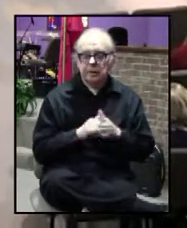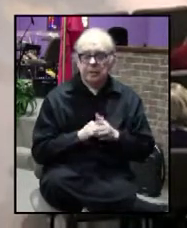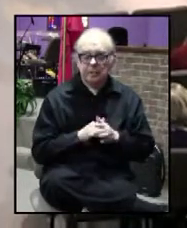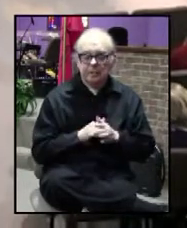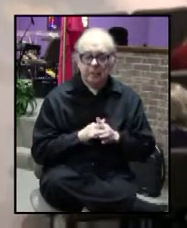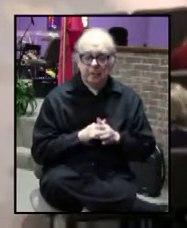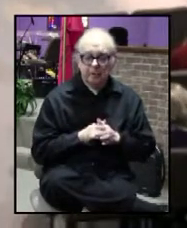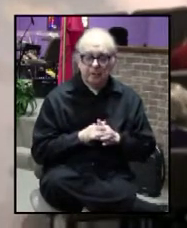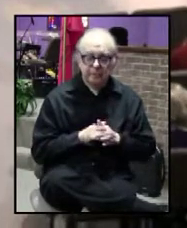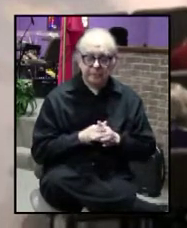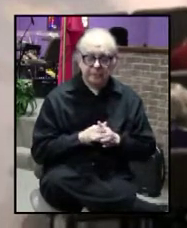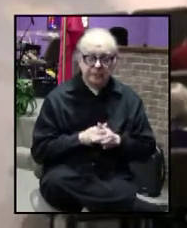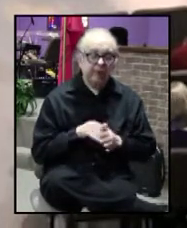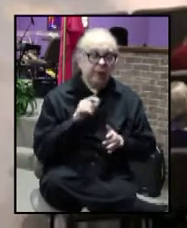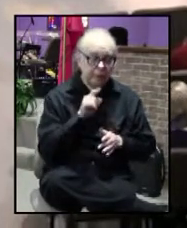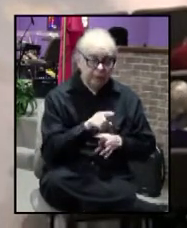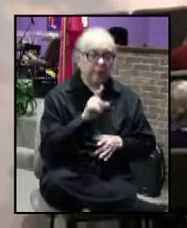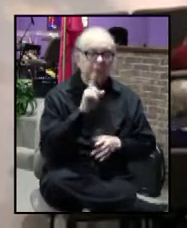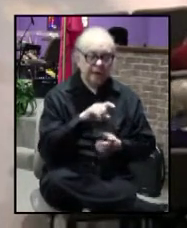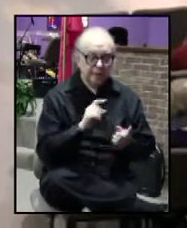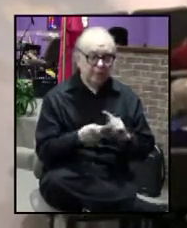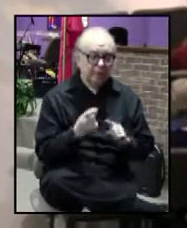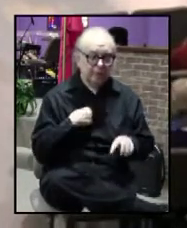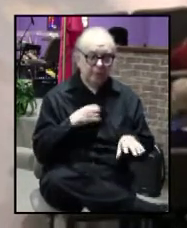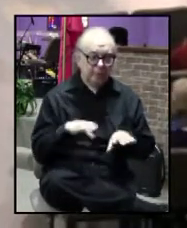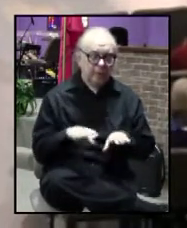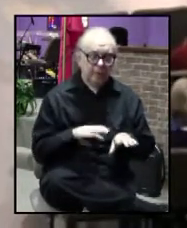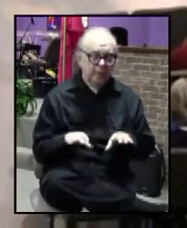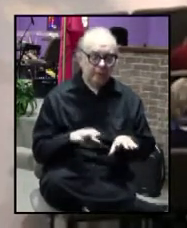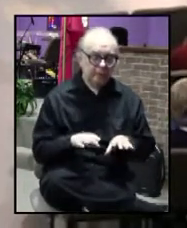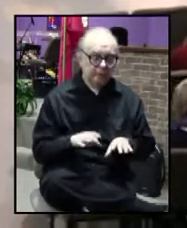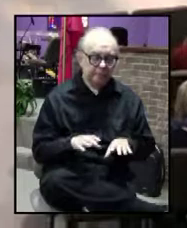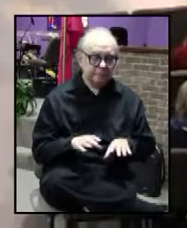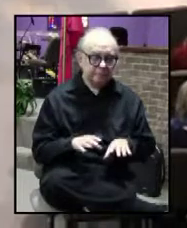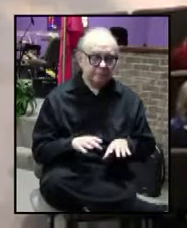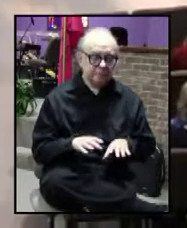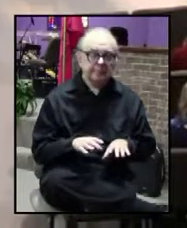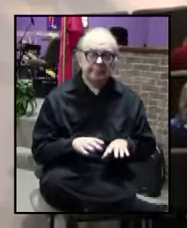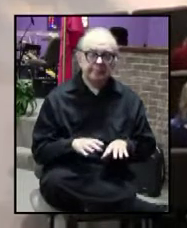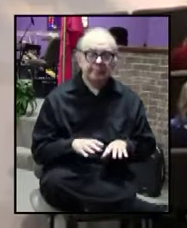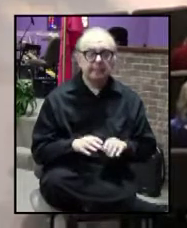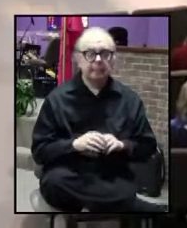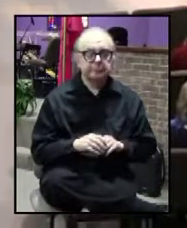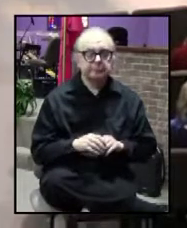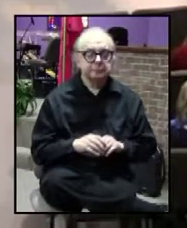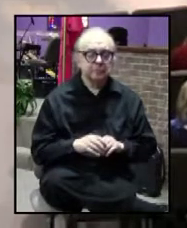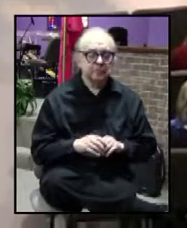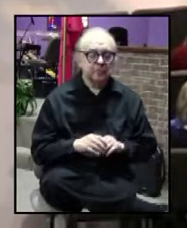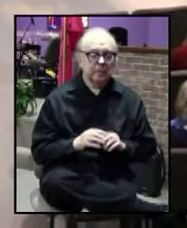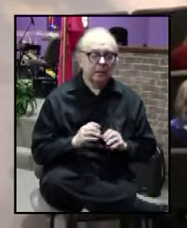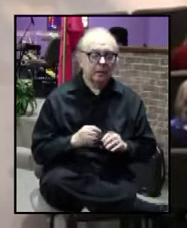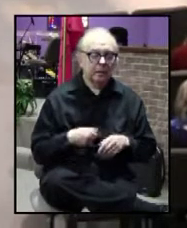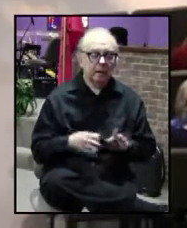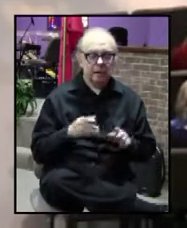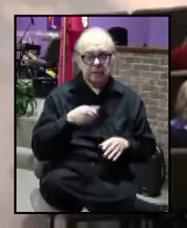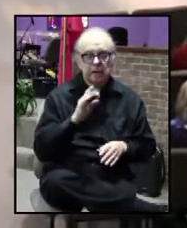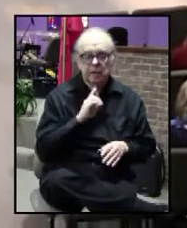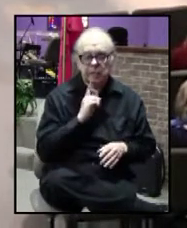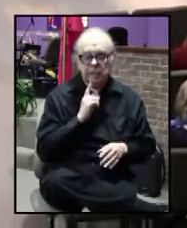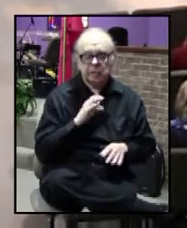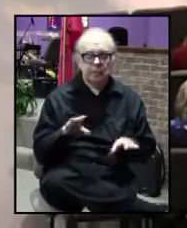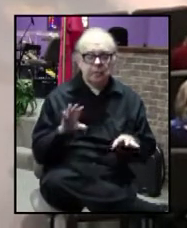He just said, you need to change. And all I had to do was just trust him. He knew what he was talking about. And let him do the